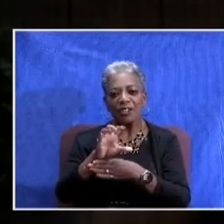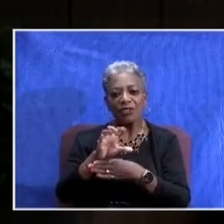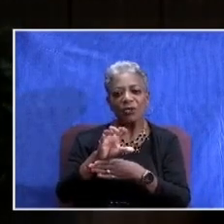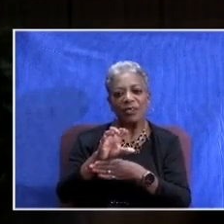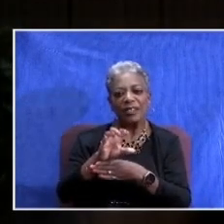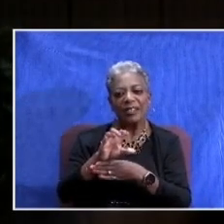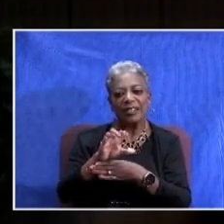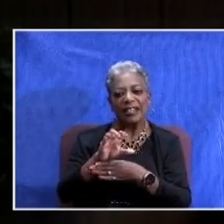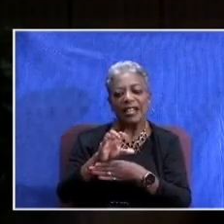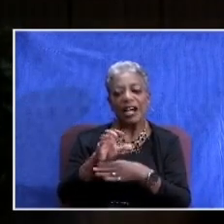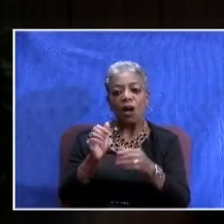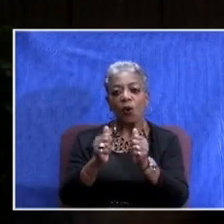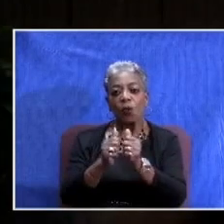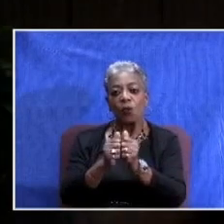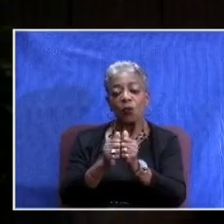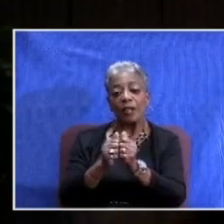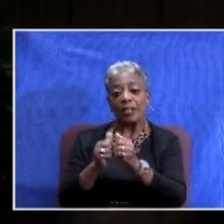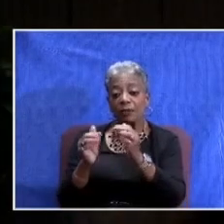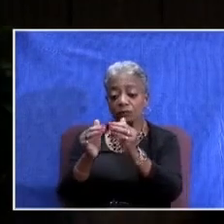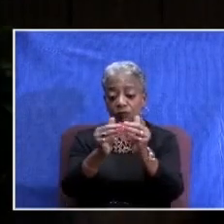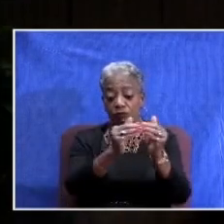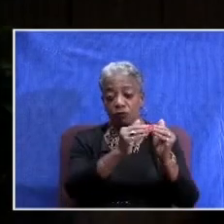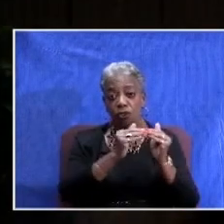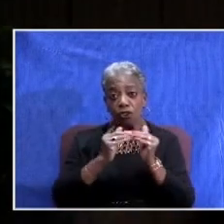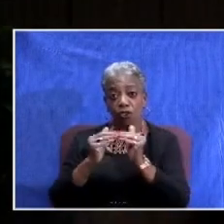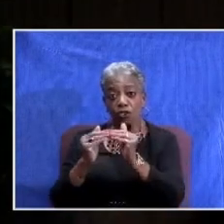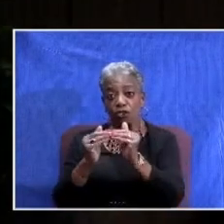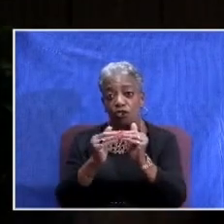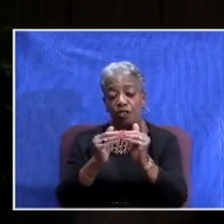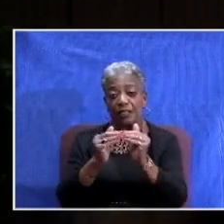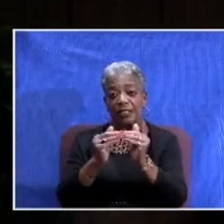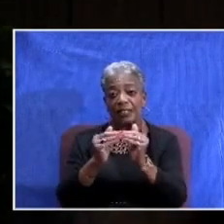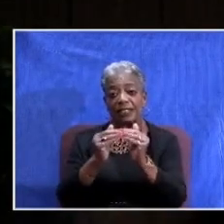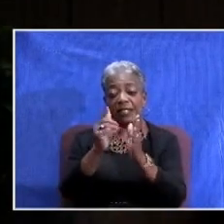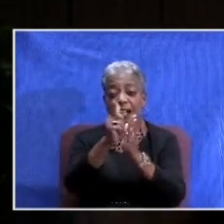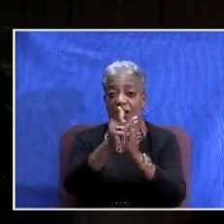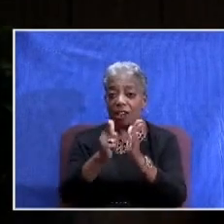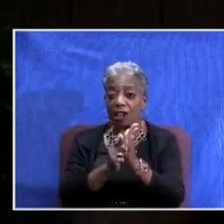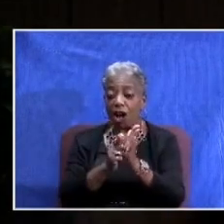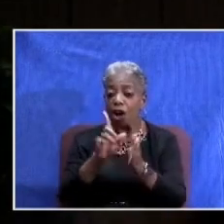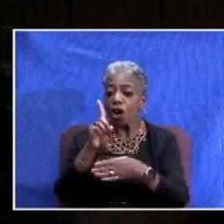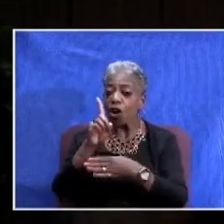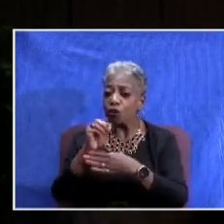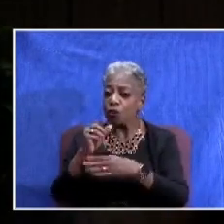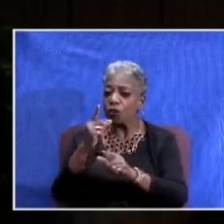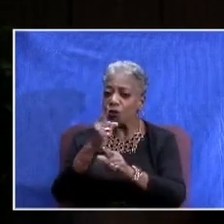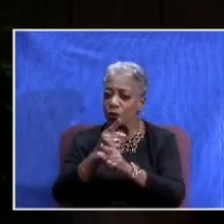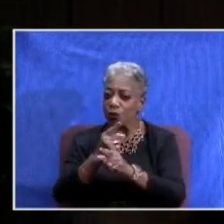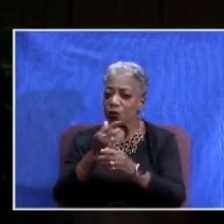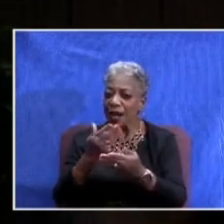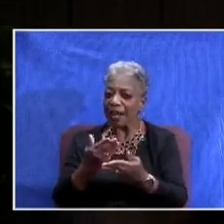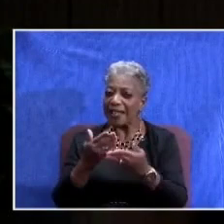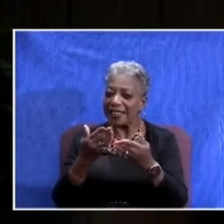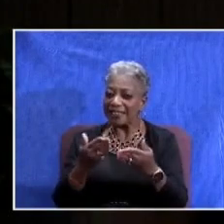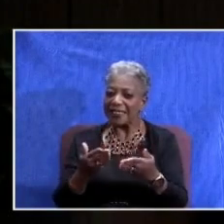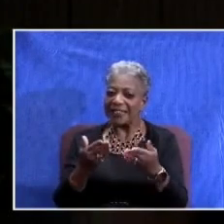Criminal justice reform. You're right. Equitable funding in our public